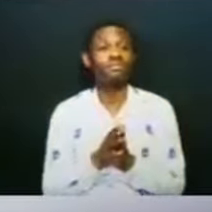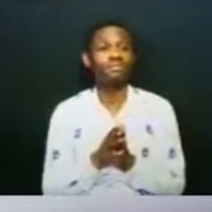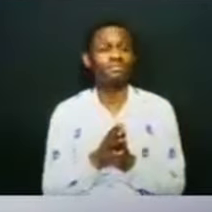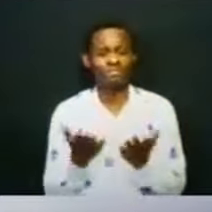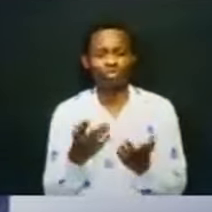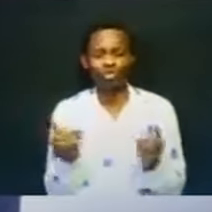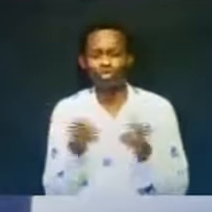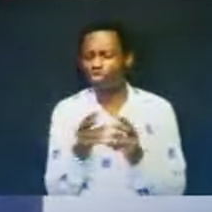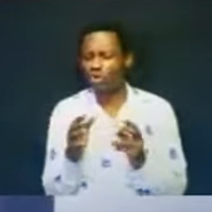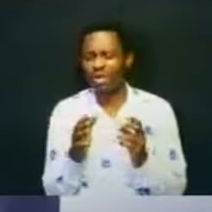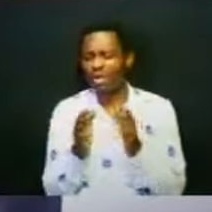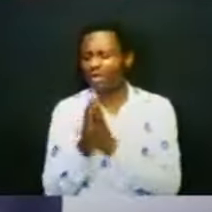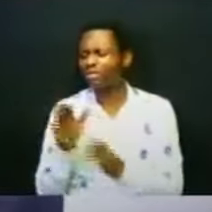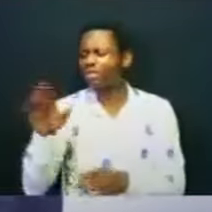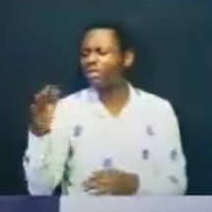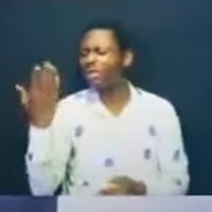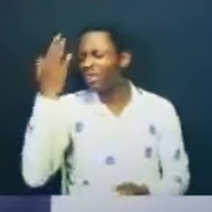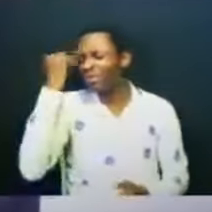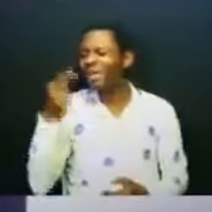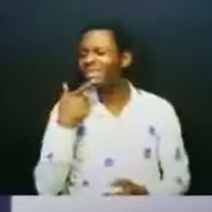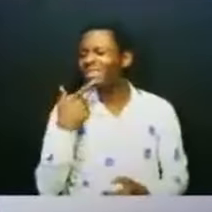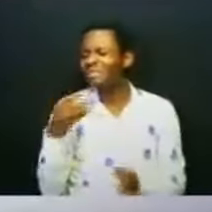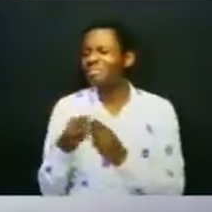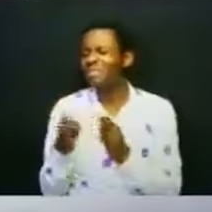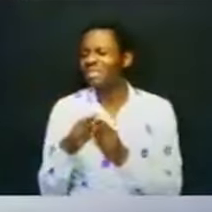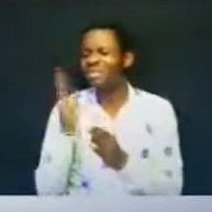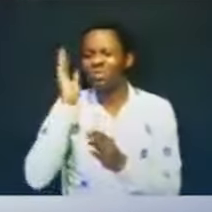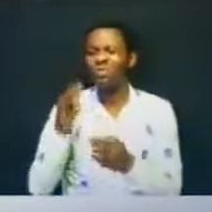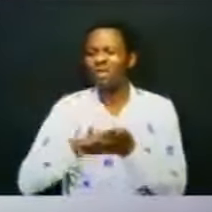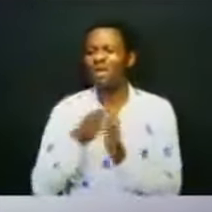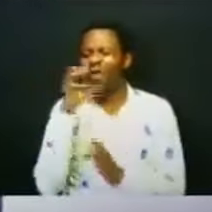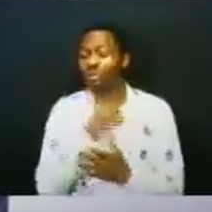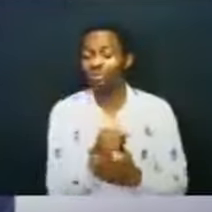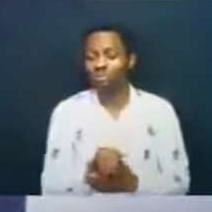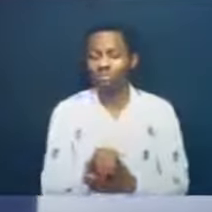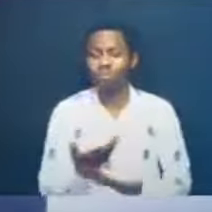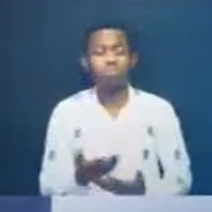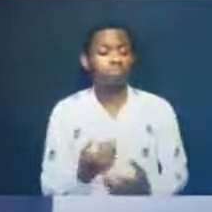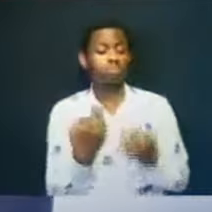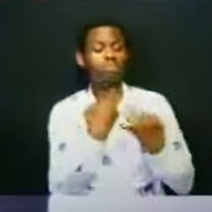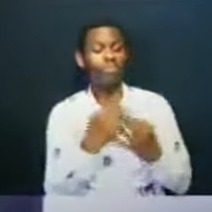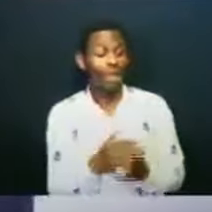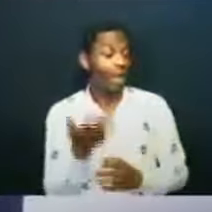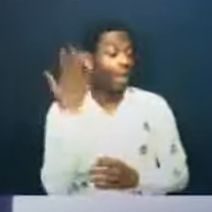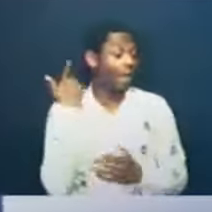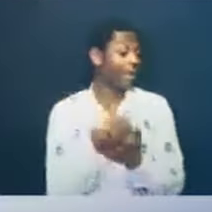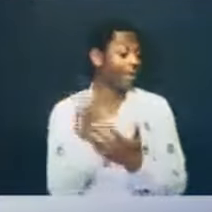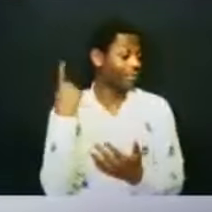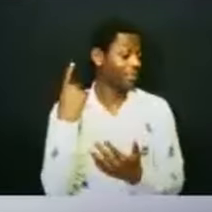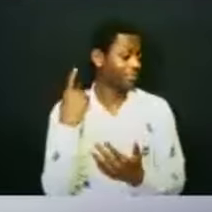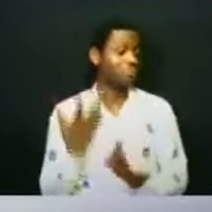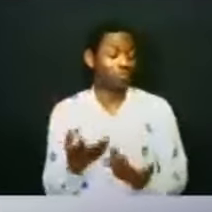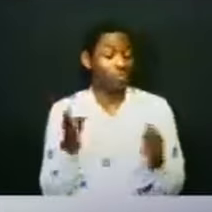asked him, why? What is going to happen? My first meeting. Then he said, last month, when they went for a meeting, this fellow said this to him.